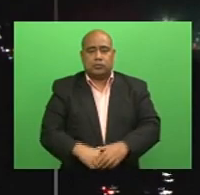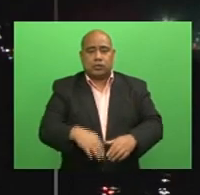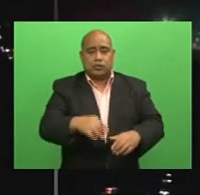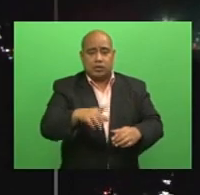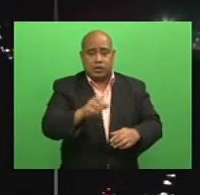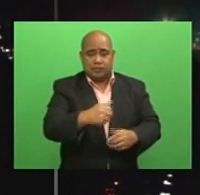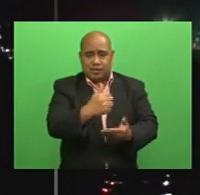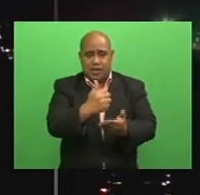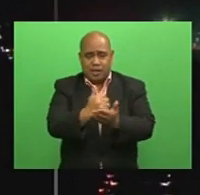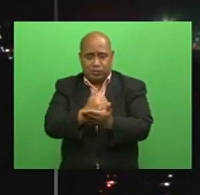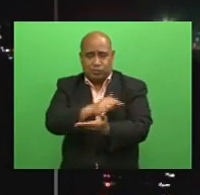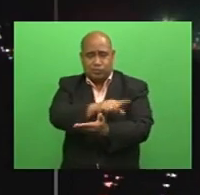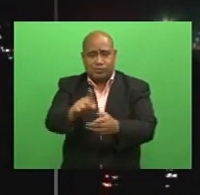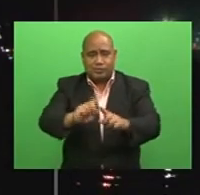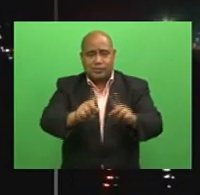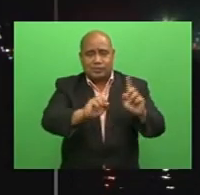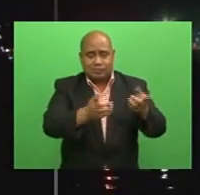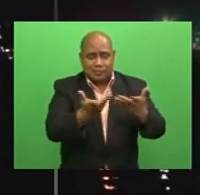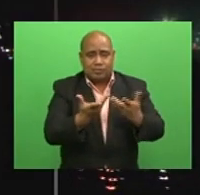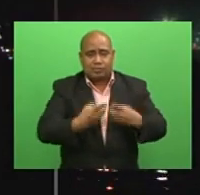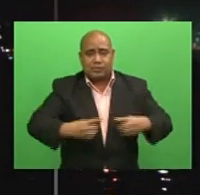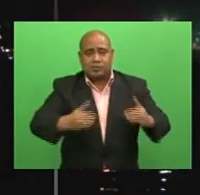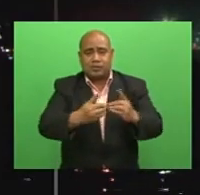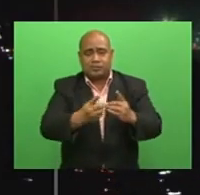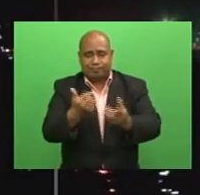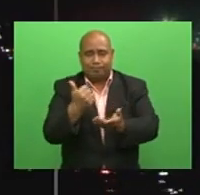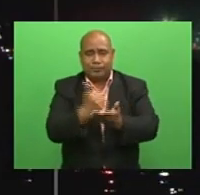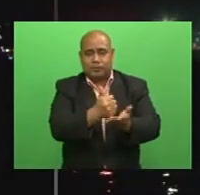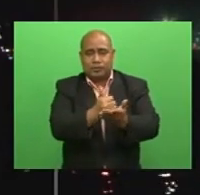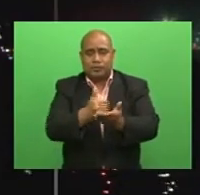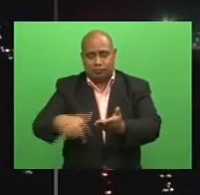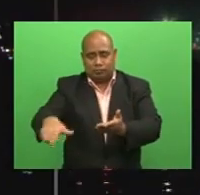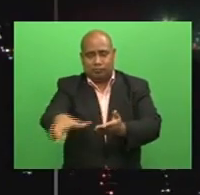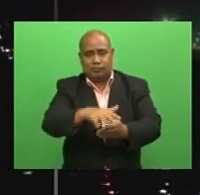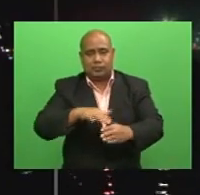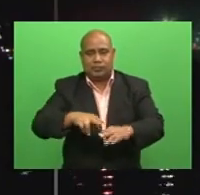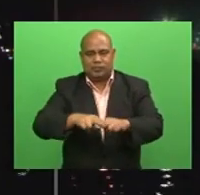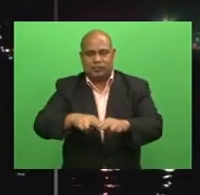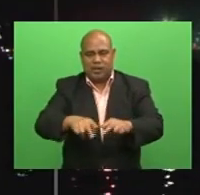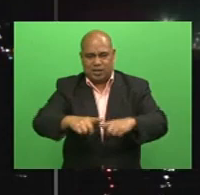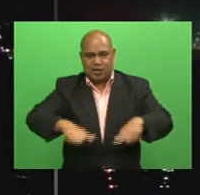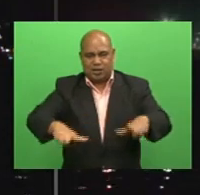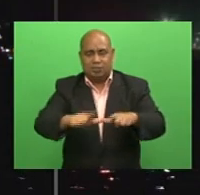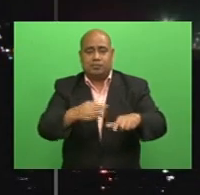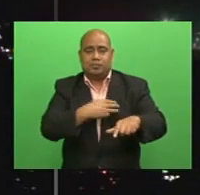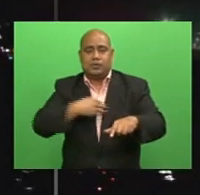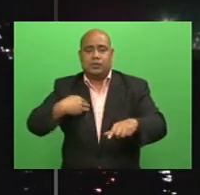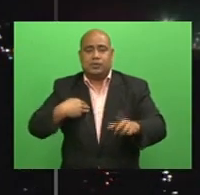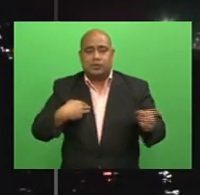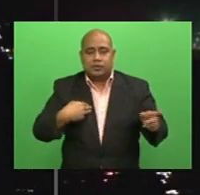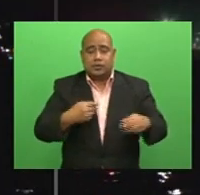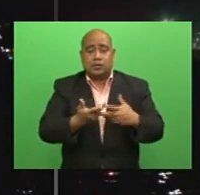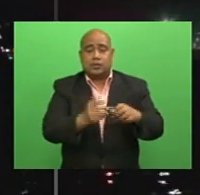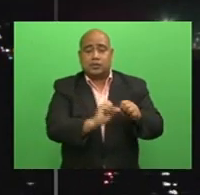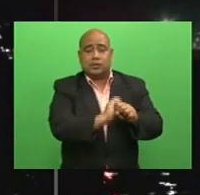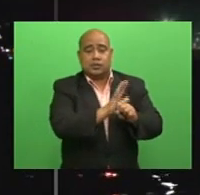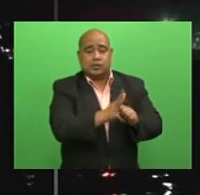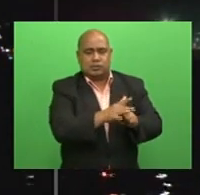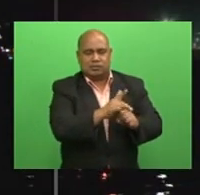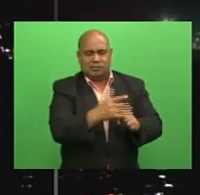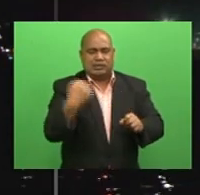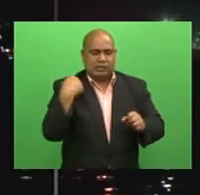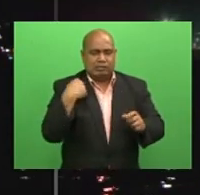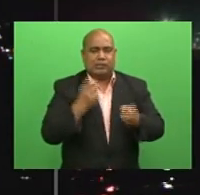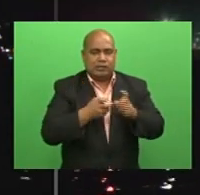behind the Agriculture Ministry to ensure it reaches its full potential. With COVID-19 heavily impacting Fiji's biggest revenue earner,